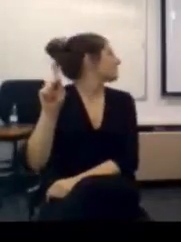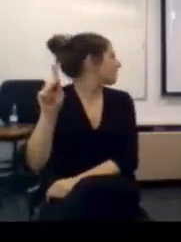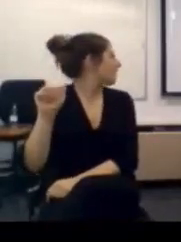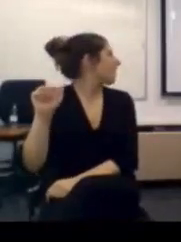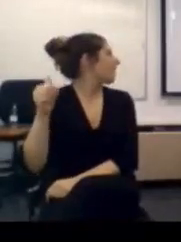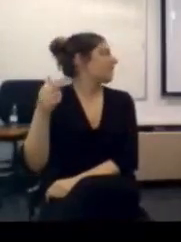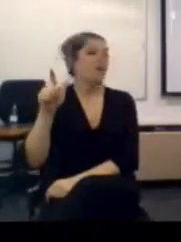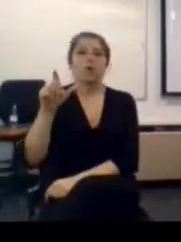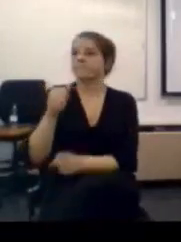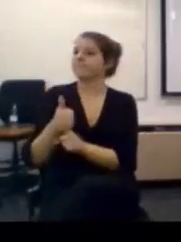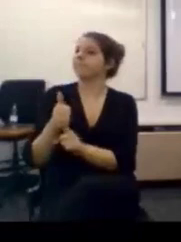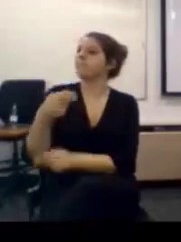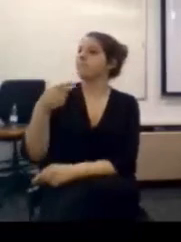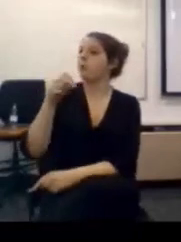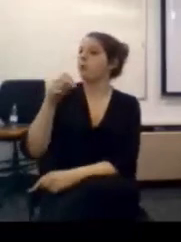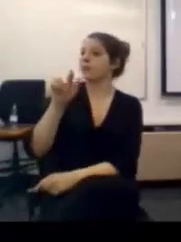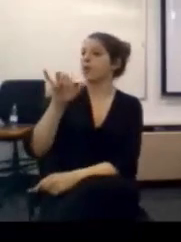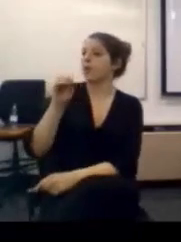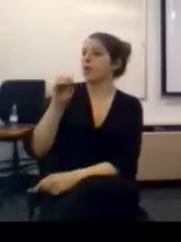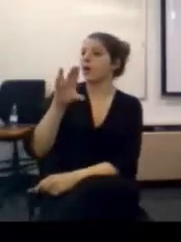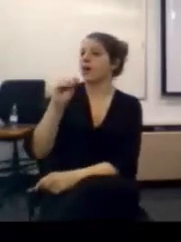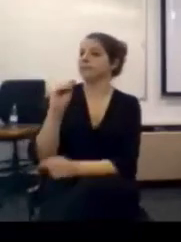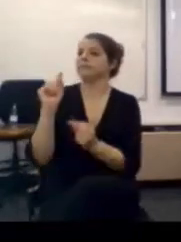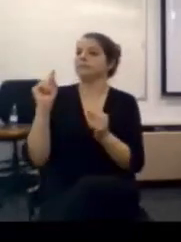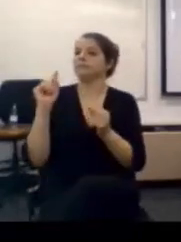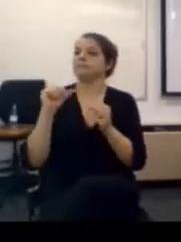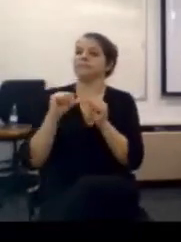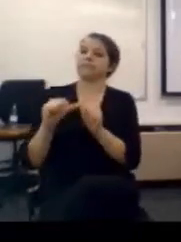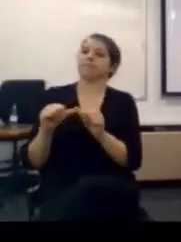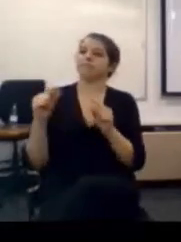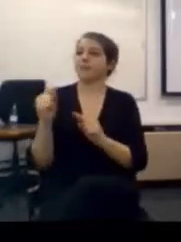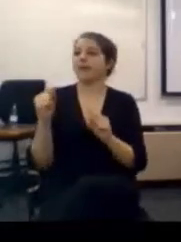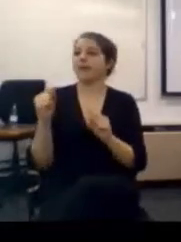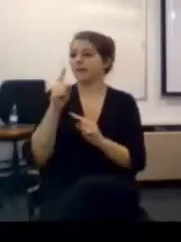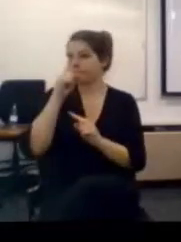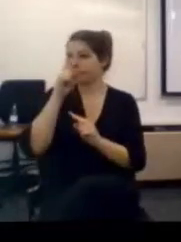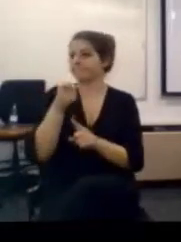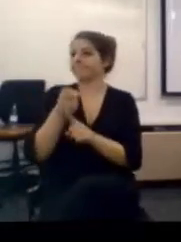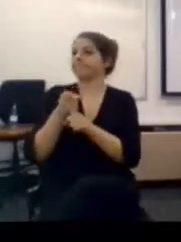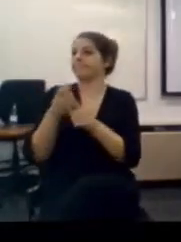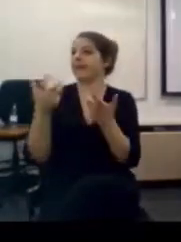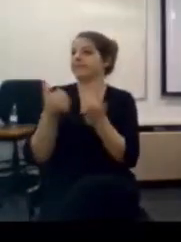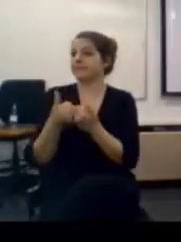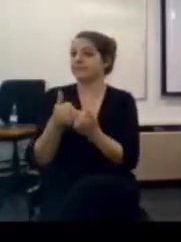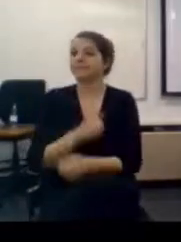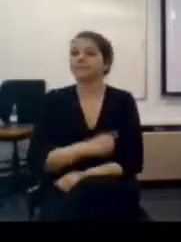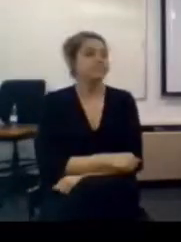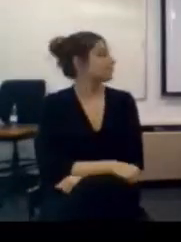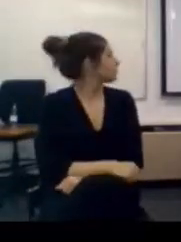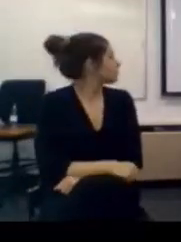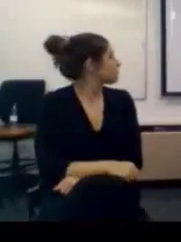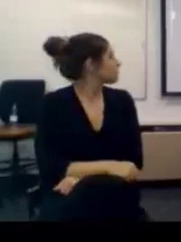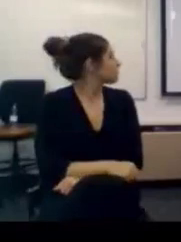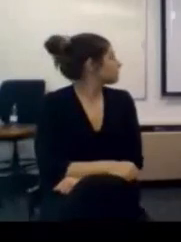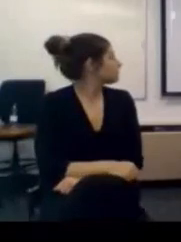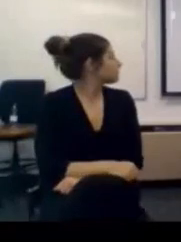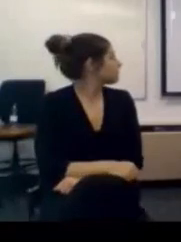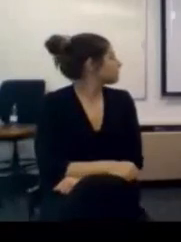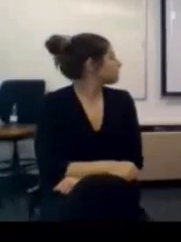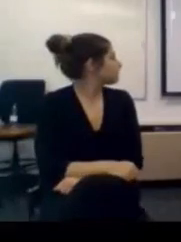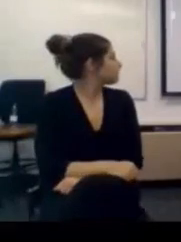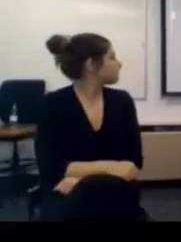Frida Kahlo, who had polio and chronic debilitating pain due to an accident.